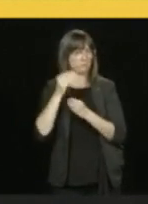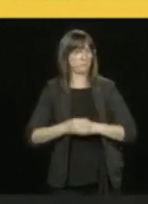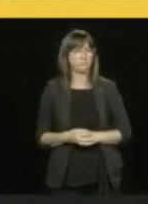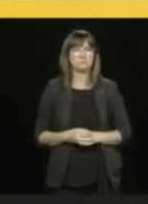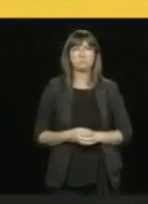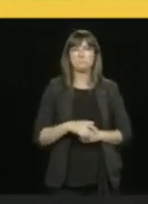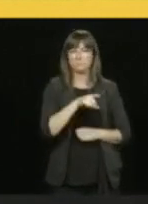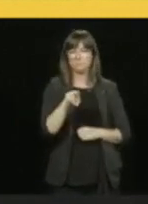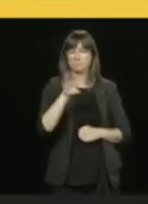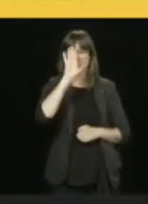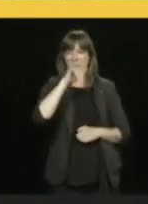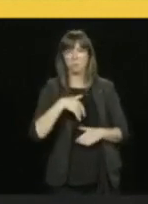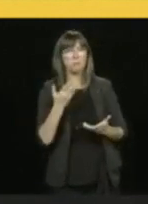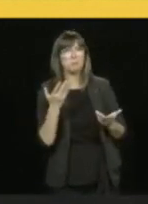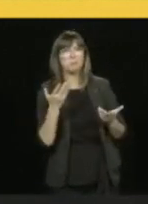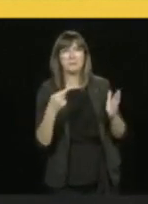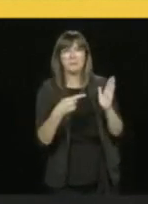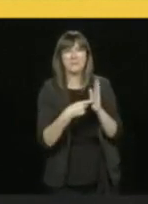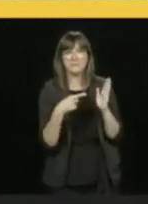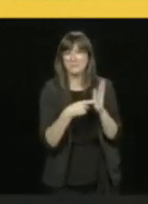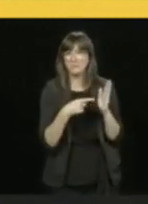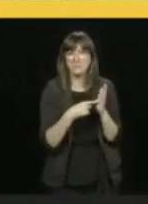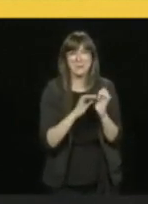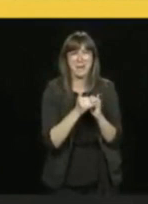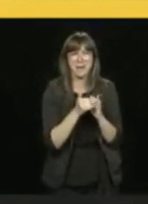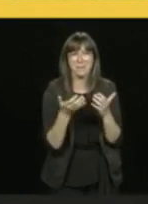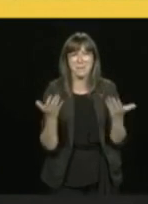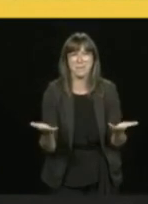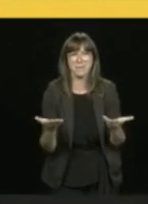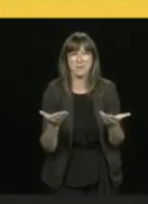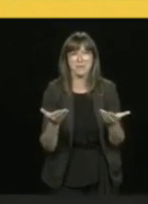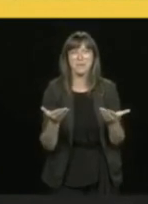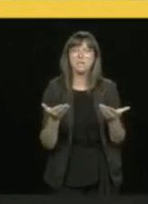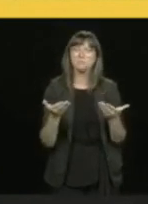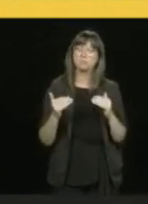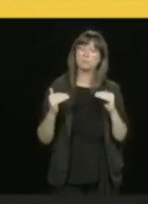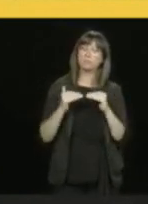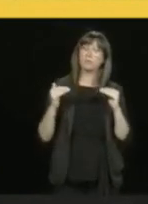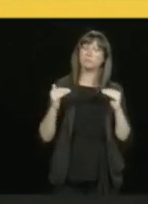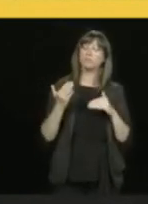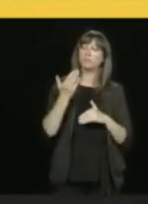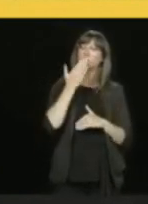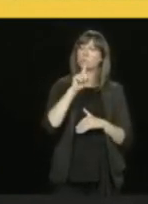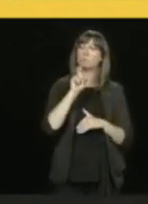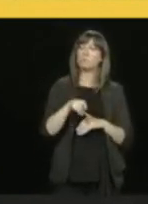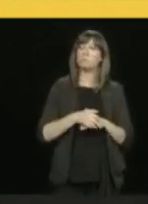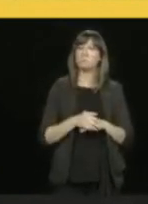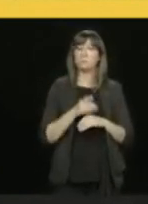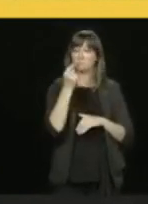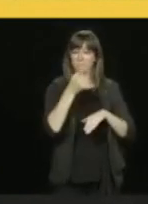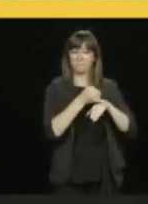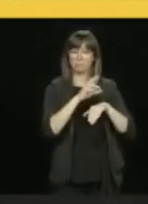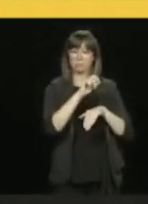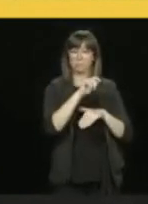asking how we can afford to do all this for Canadians. That's fair. Low interest rates mean we